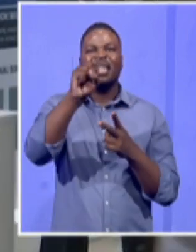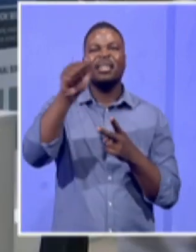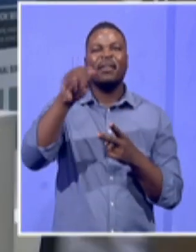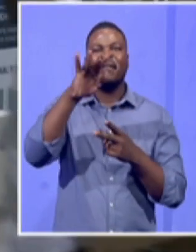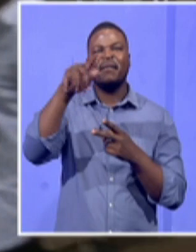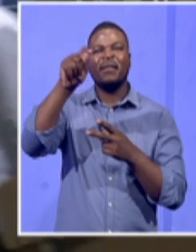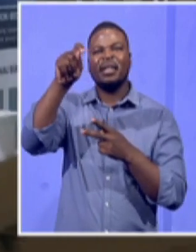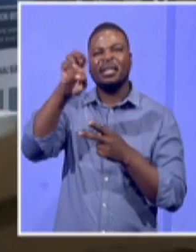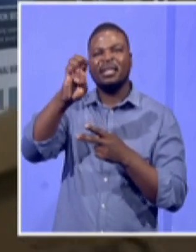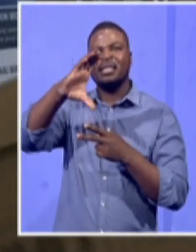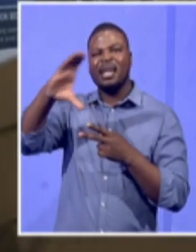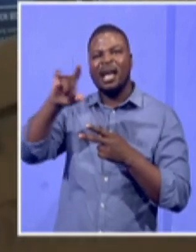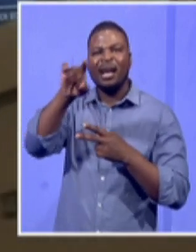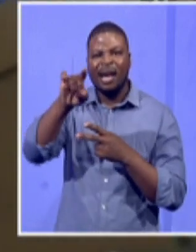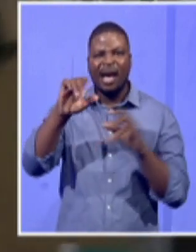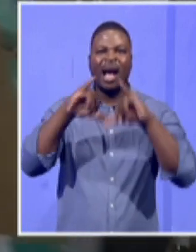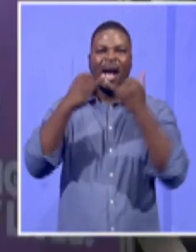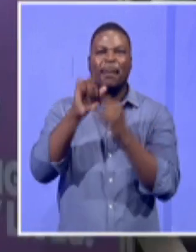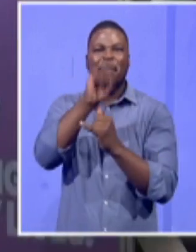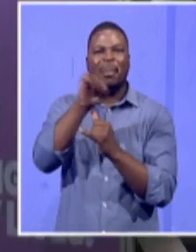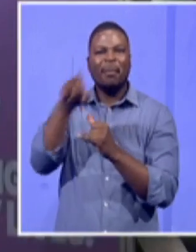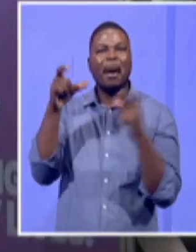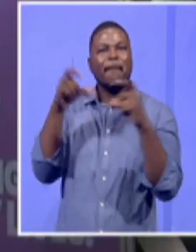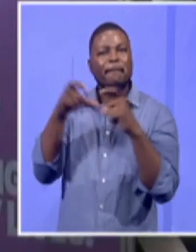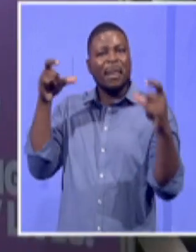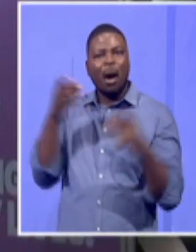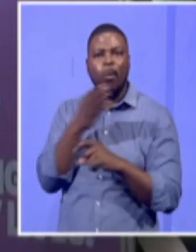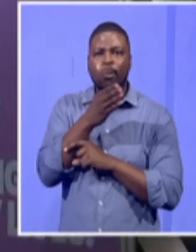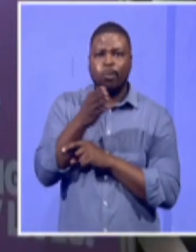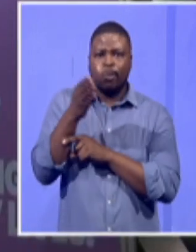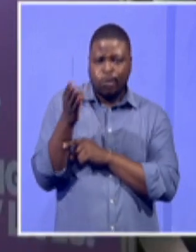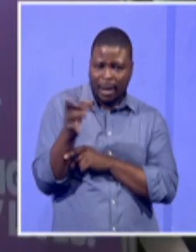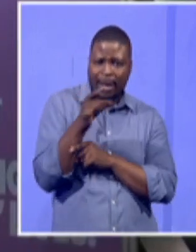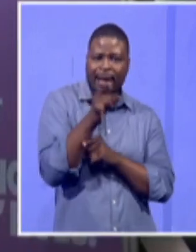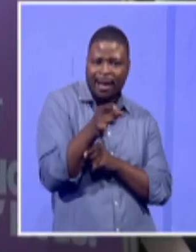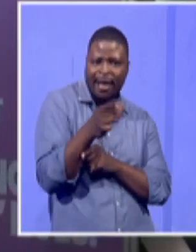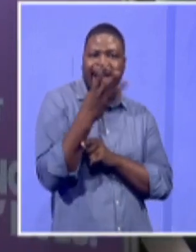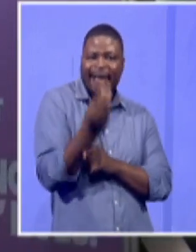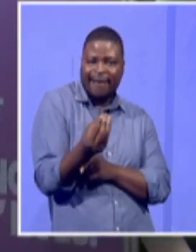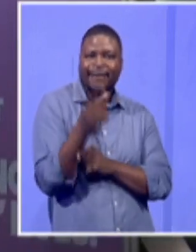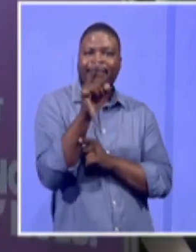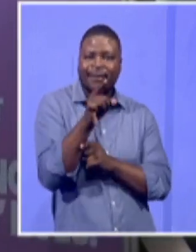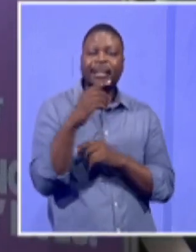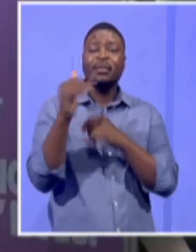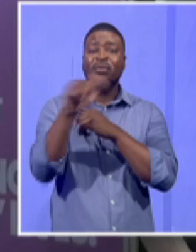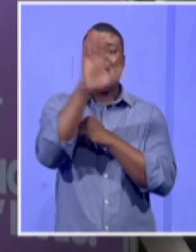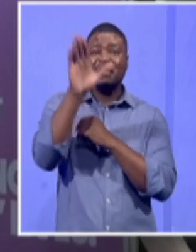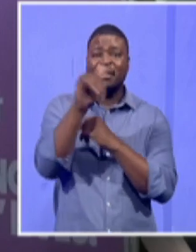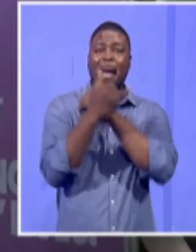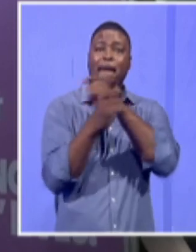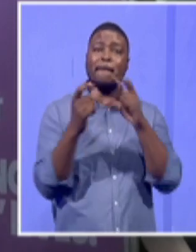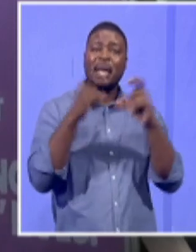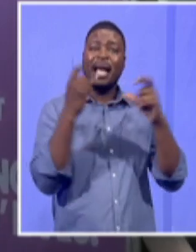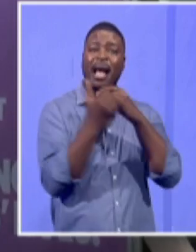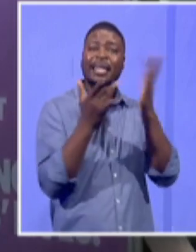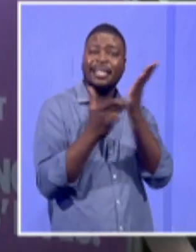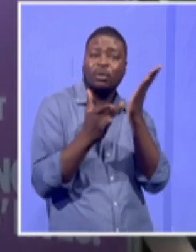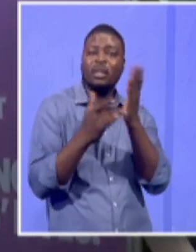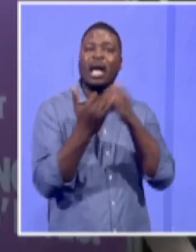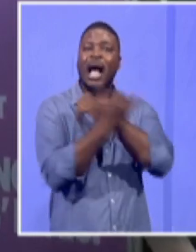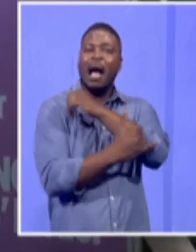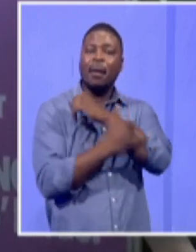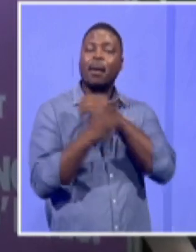obviously big businesses and big connections with some of the entities in the country. But you're able to see also some